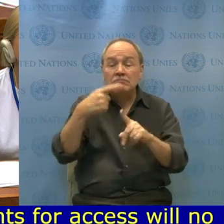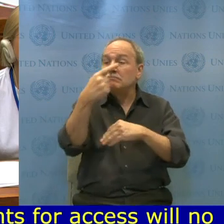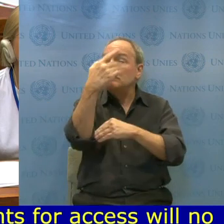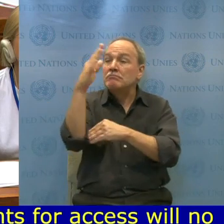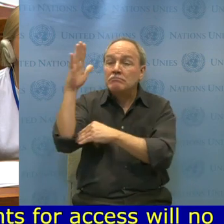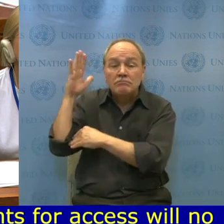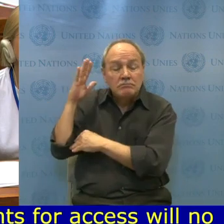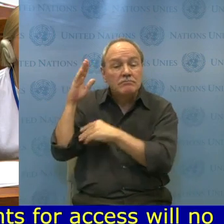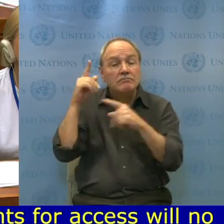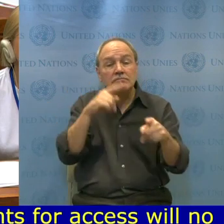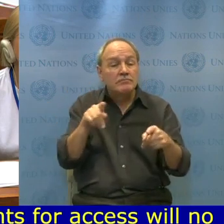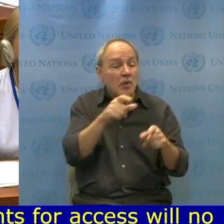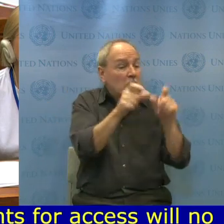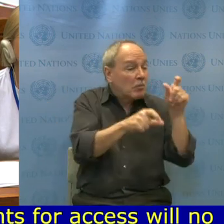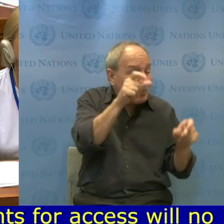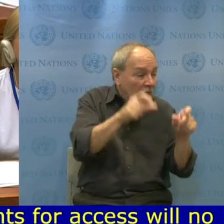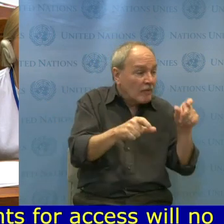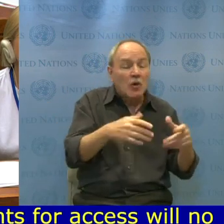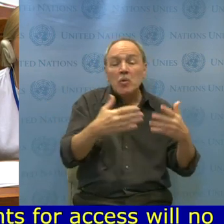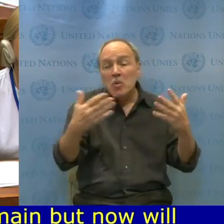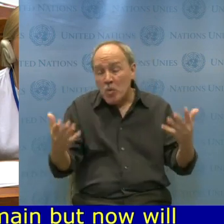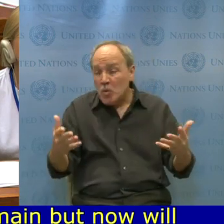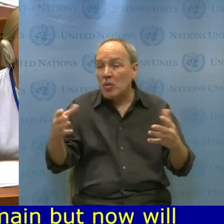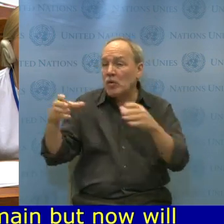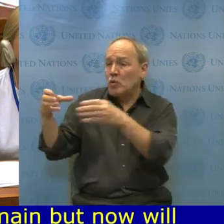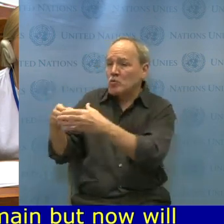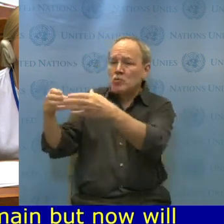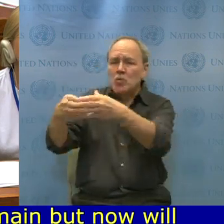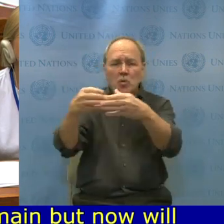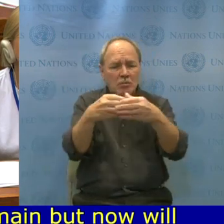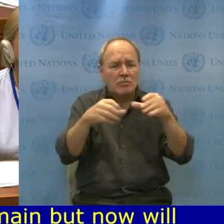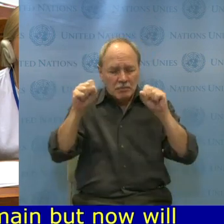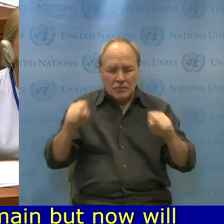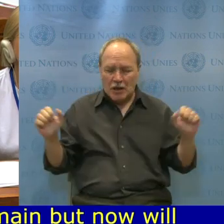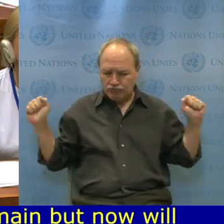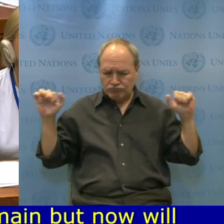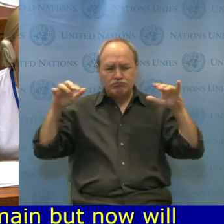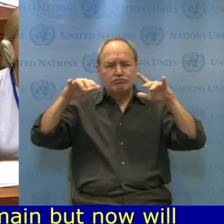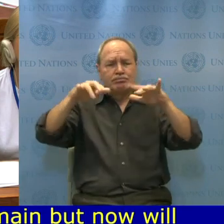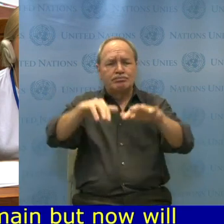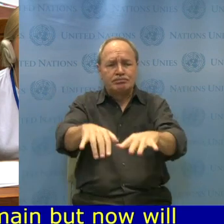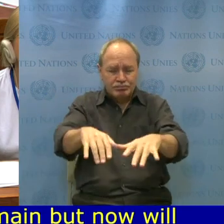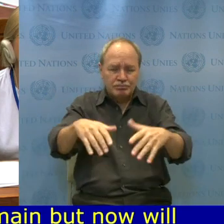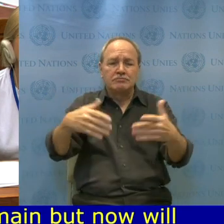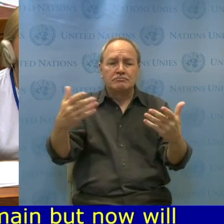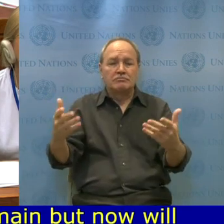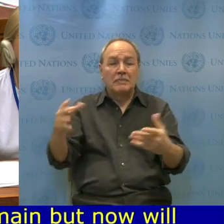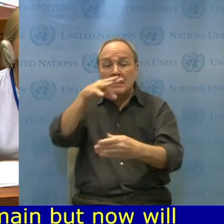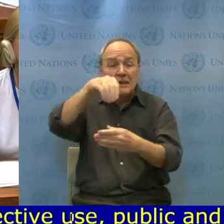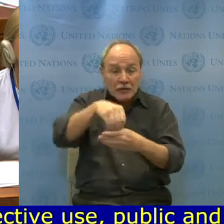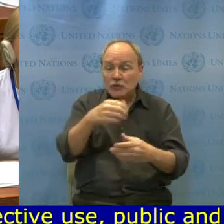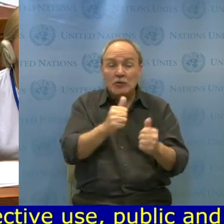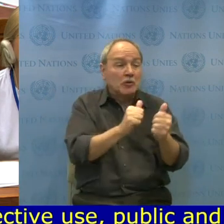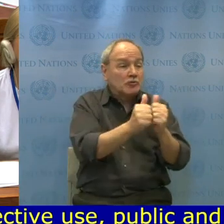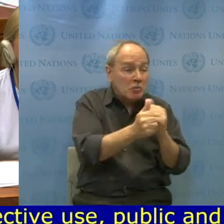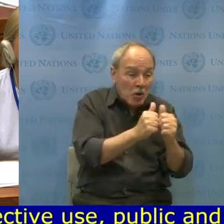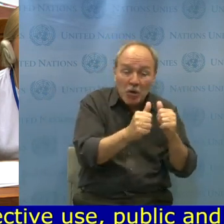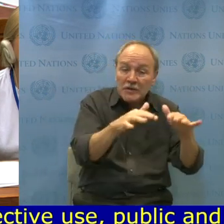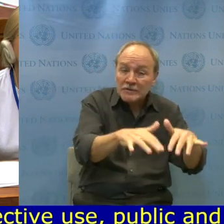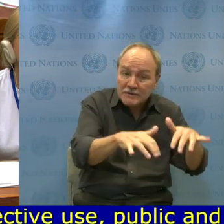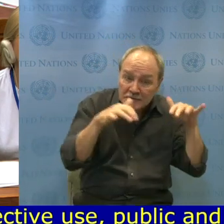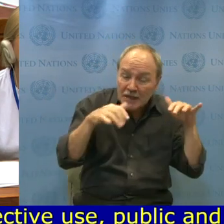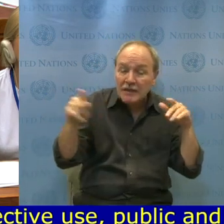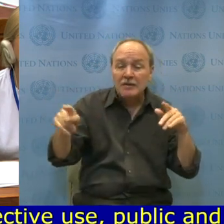including cultural, sport, and leisure sites, such as cinemas, restaurants, and sporting stadiums. The